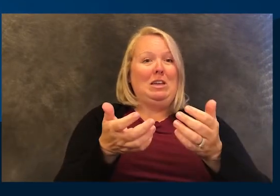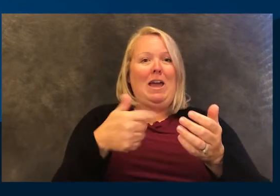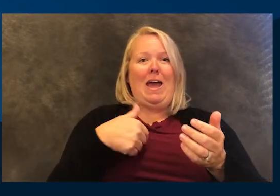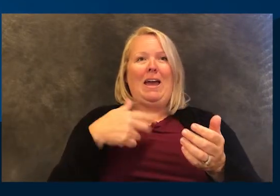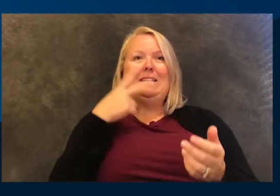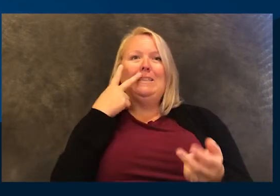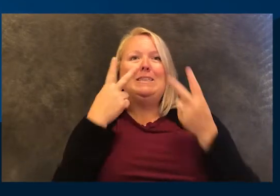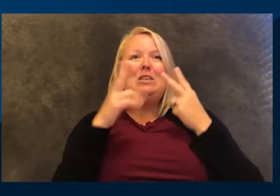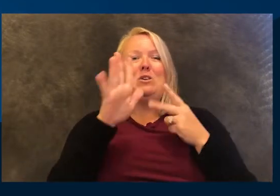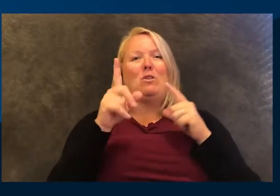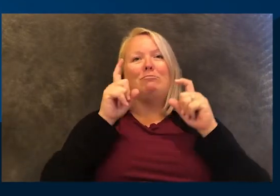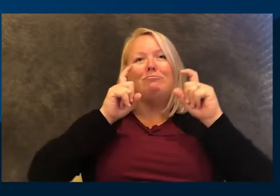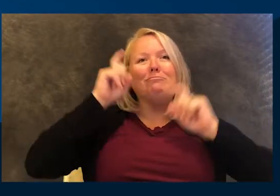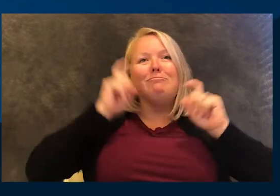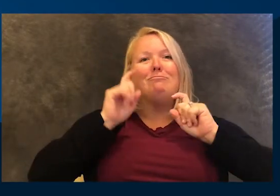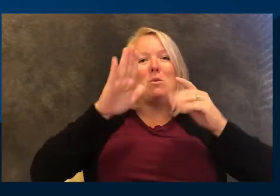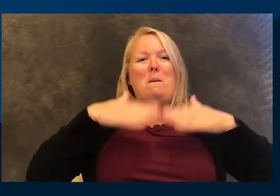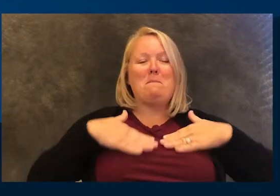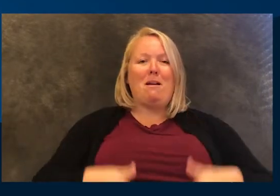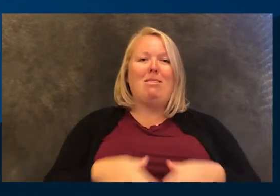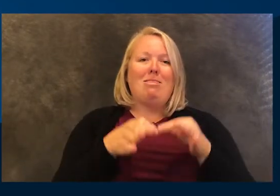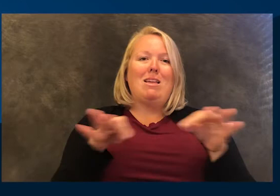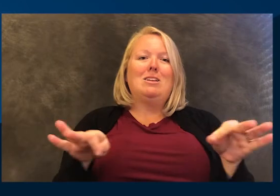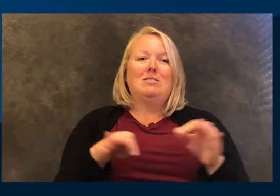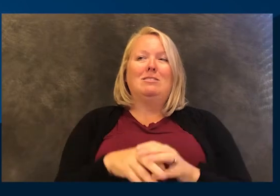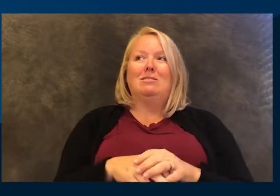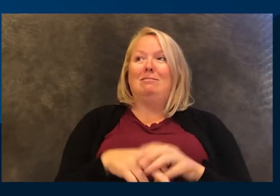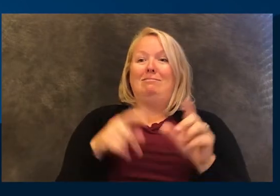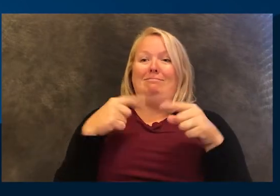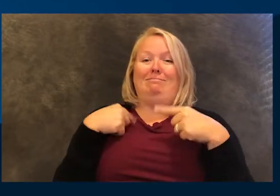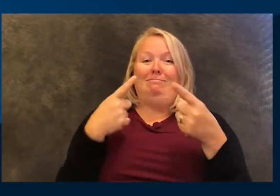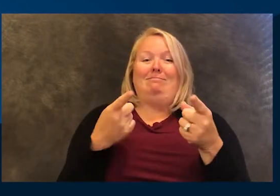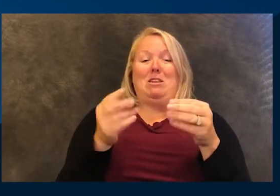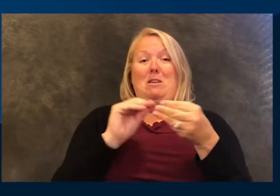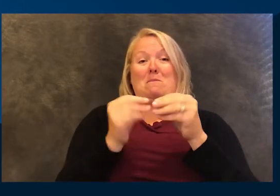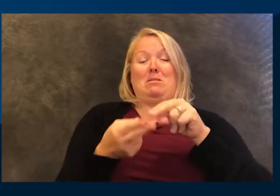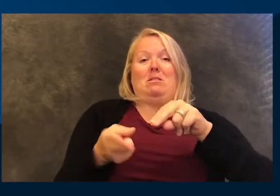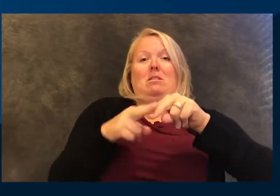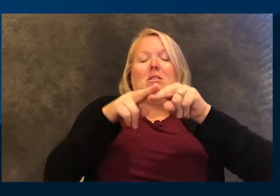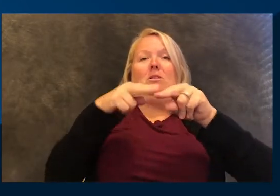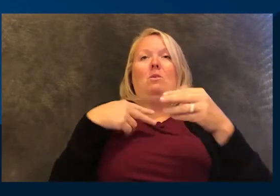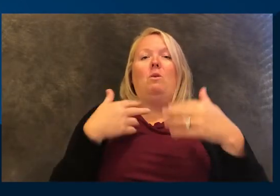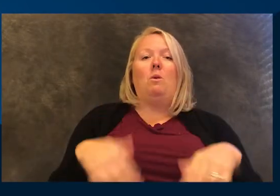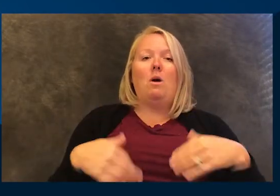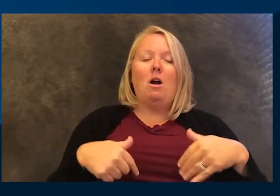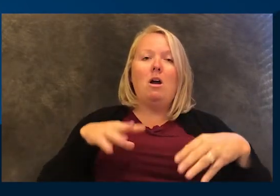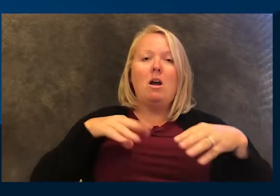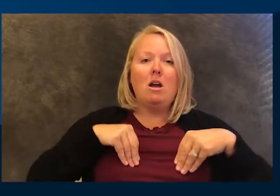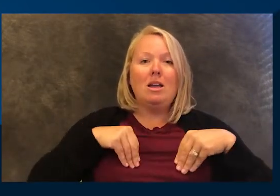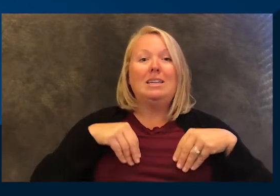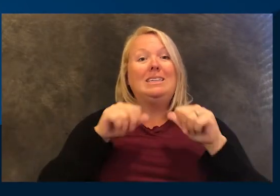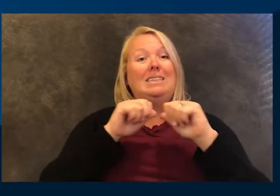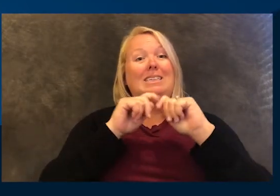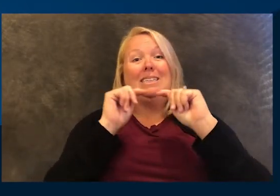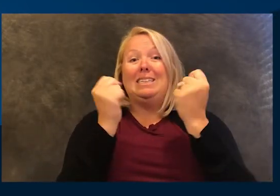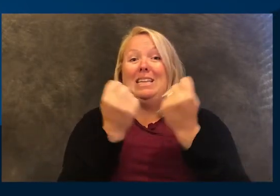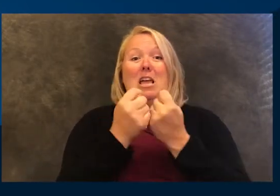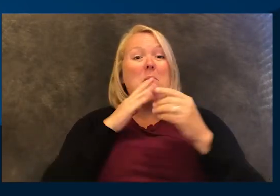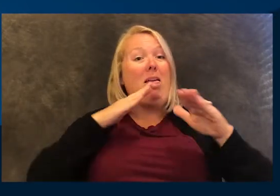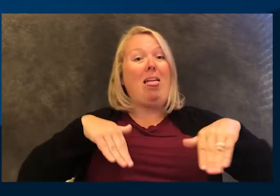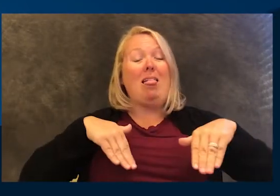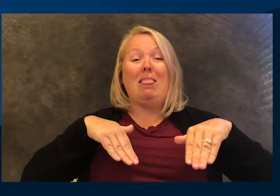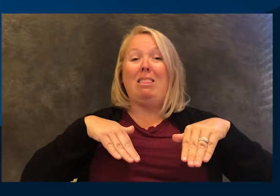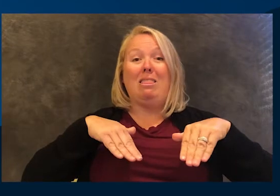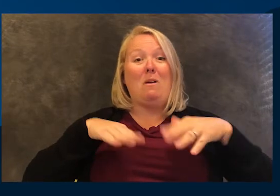language. The last surge has been a lot for all of us to cope with. We have teams that have not had any break from COVID